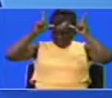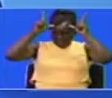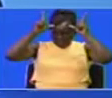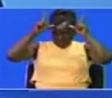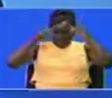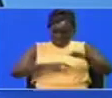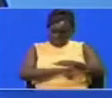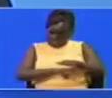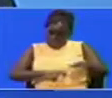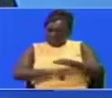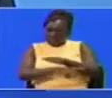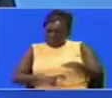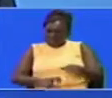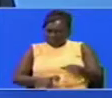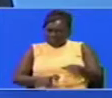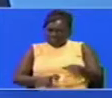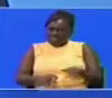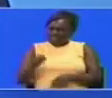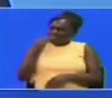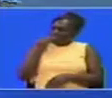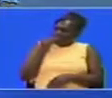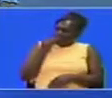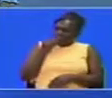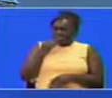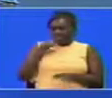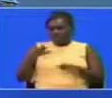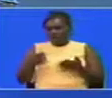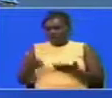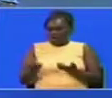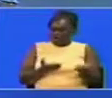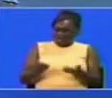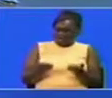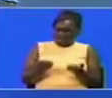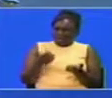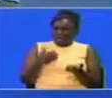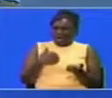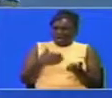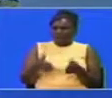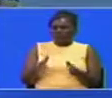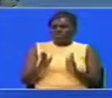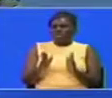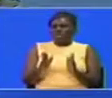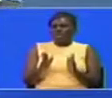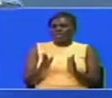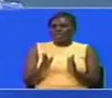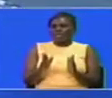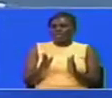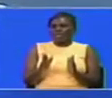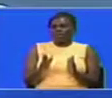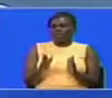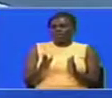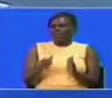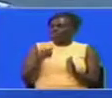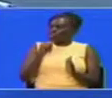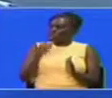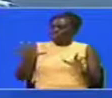a thief. Whether they eat those cows or they sell, we have mechanisms of tracing them. They should actually be, they should not